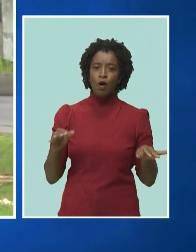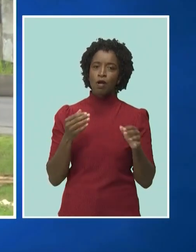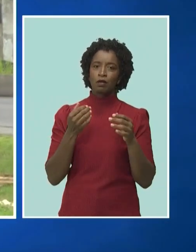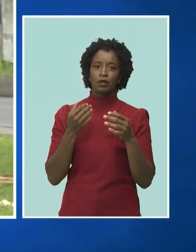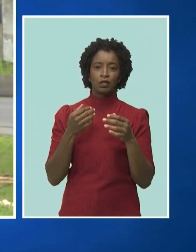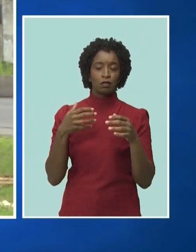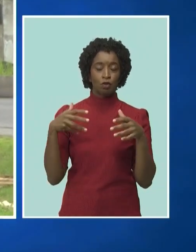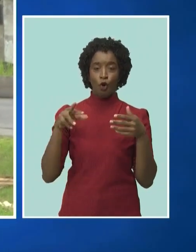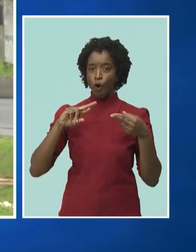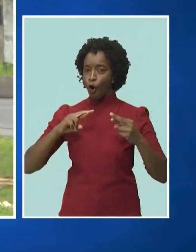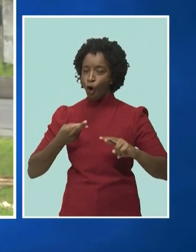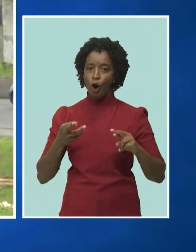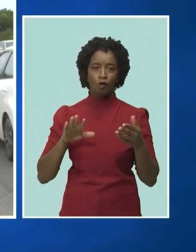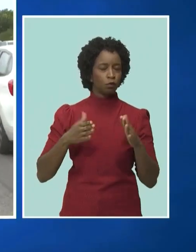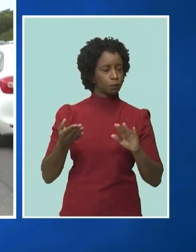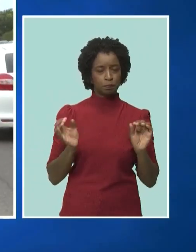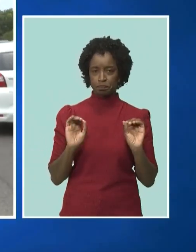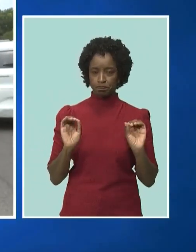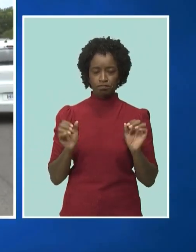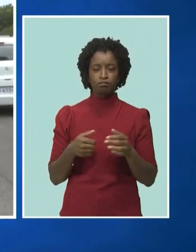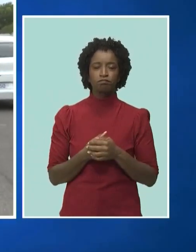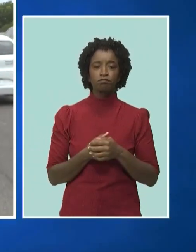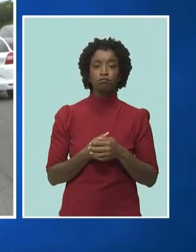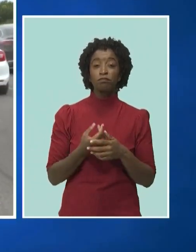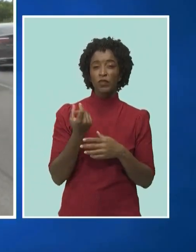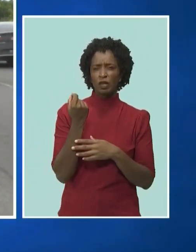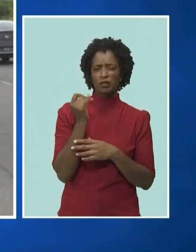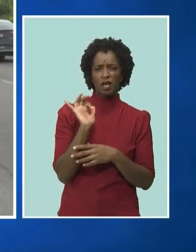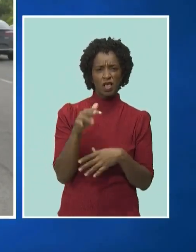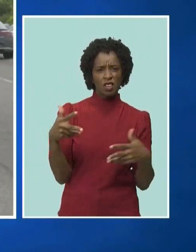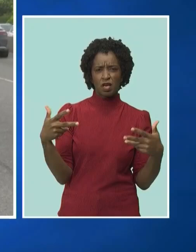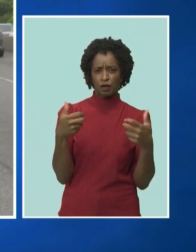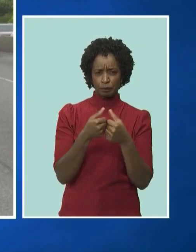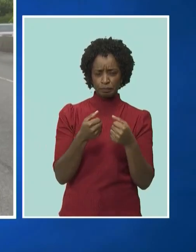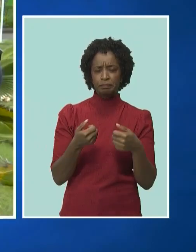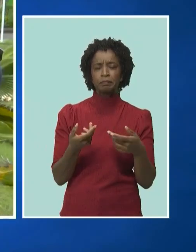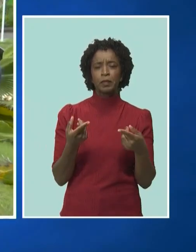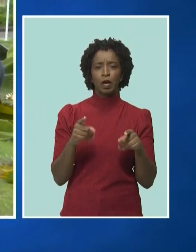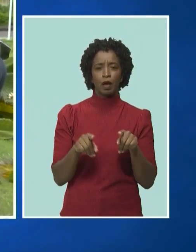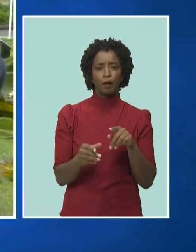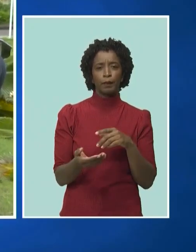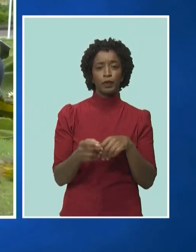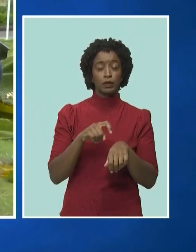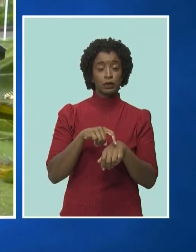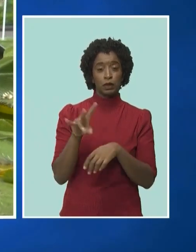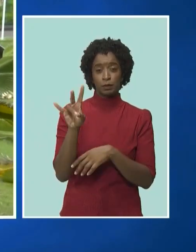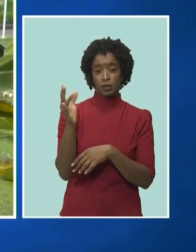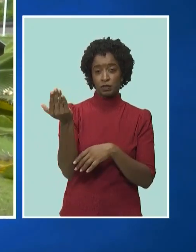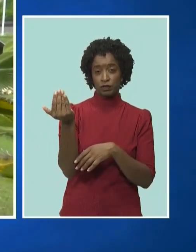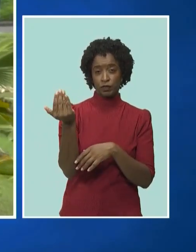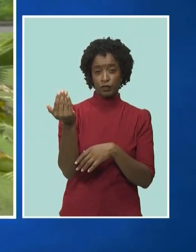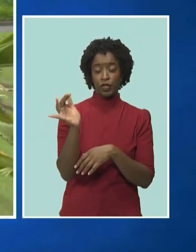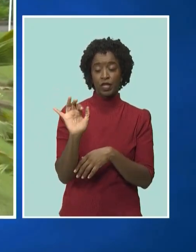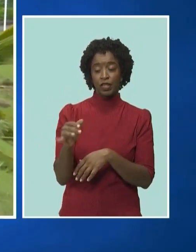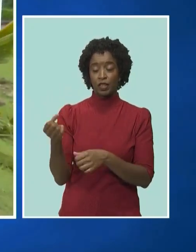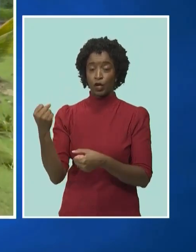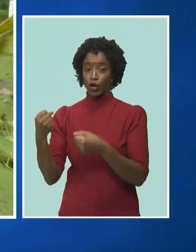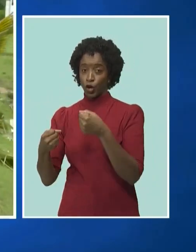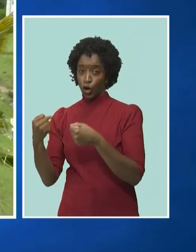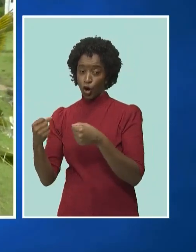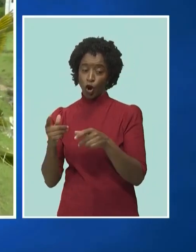Chris Wood was on the scene moments after the accident, which occurred around 7:15, involving a car and a container truck